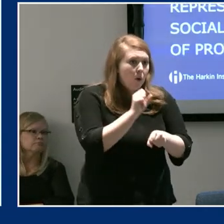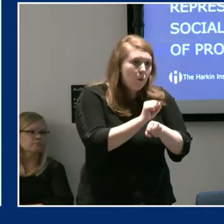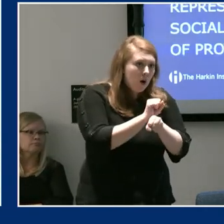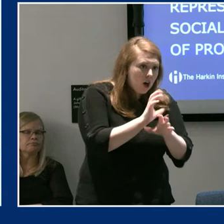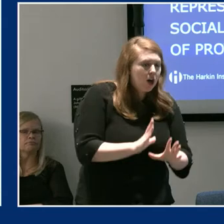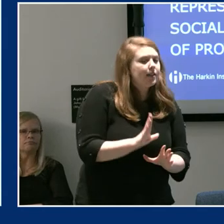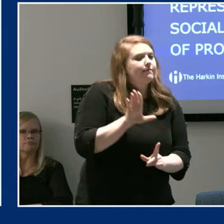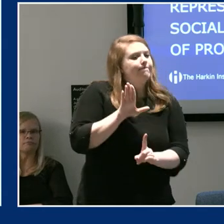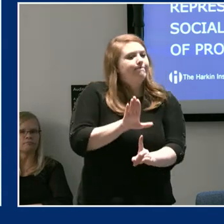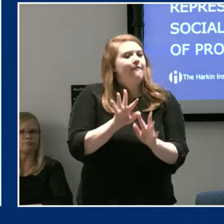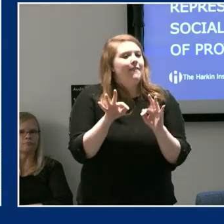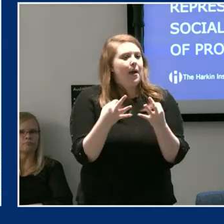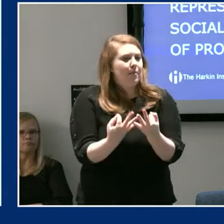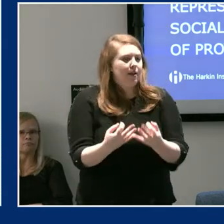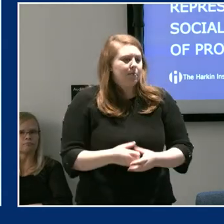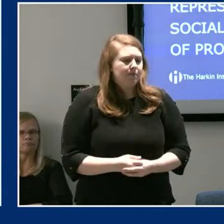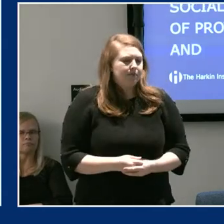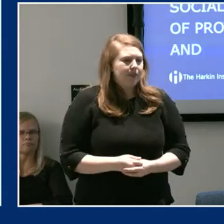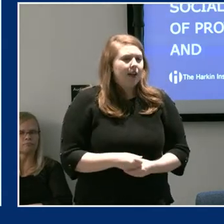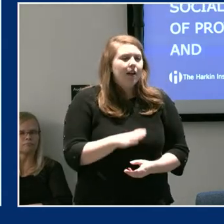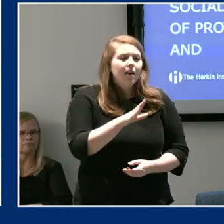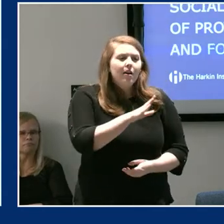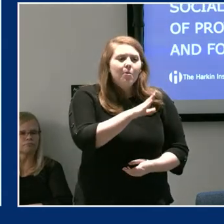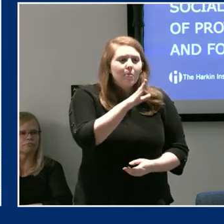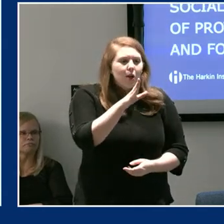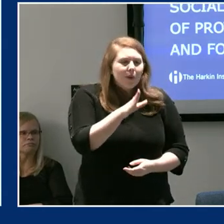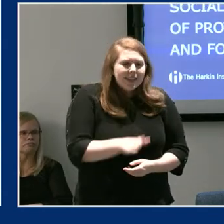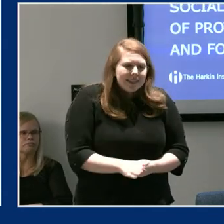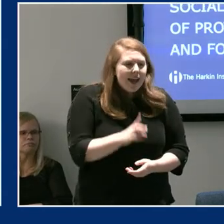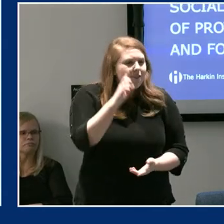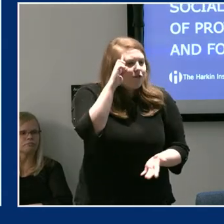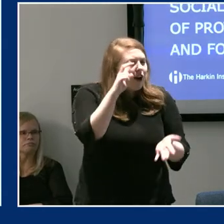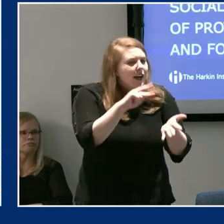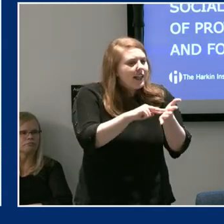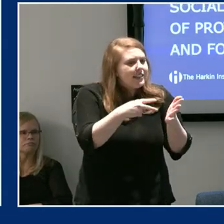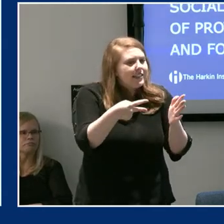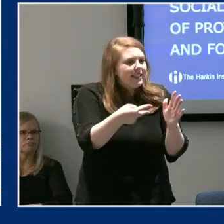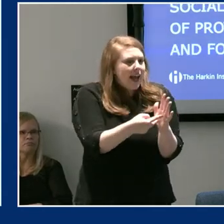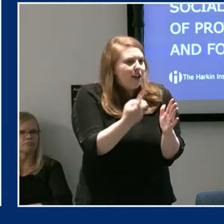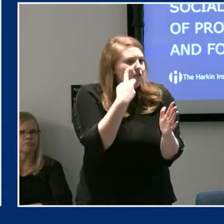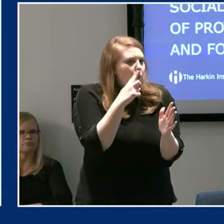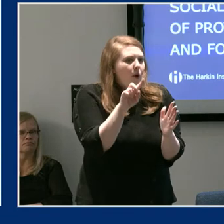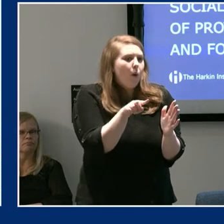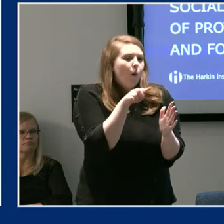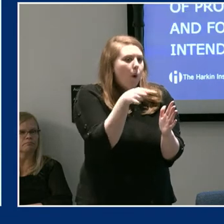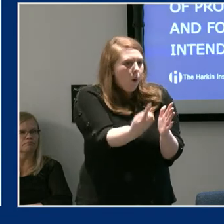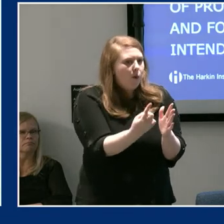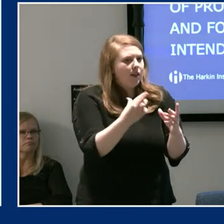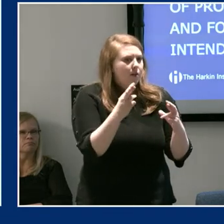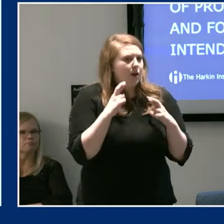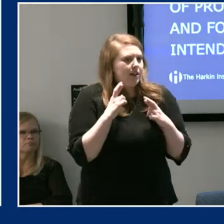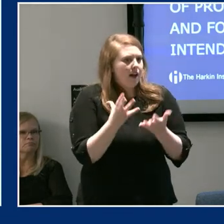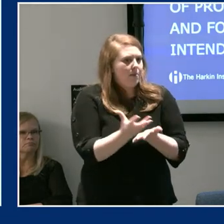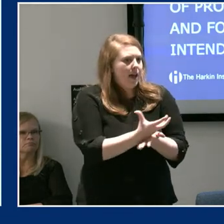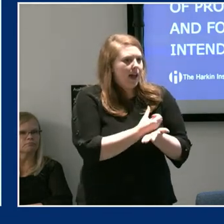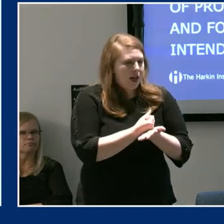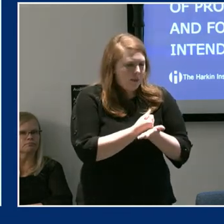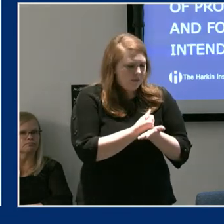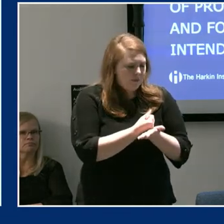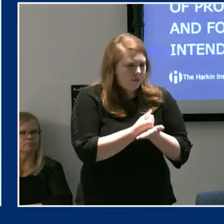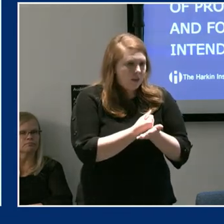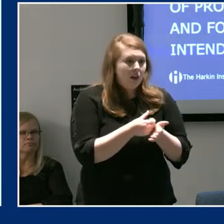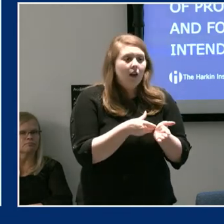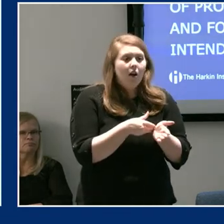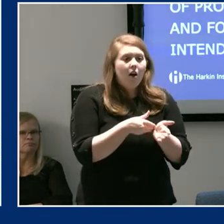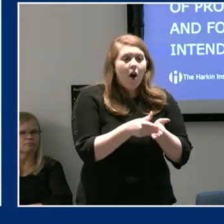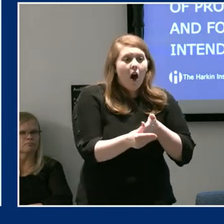families, but it was never intended to be the sole source of retirement income. We've often heard about